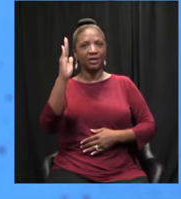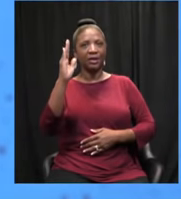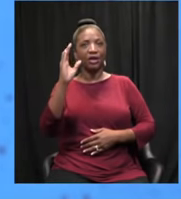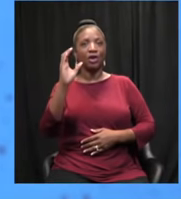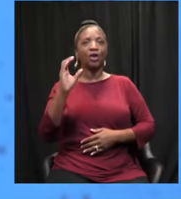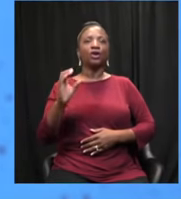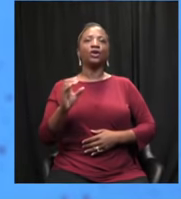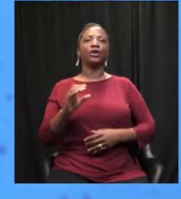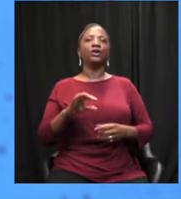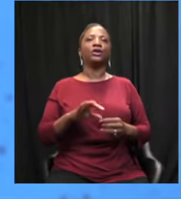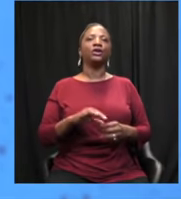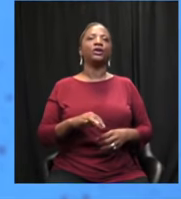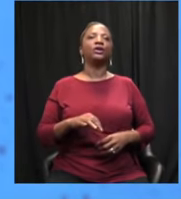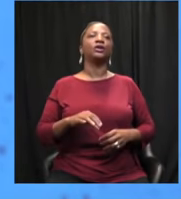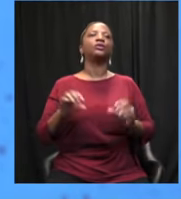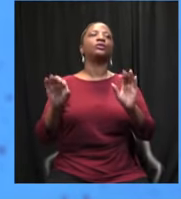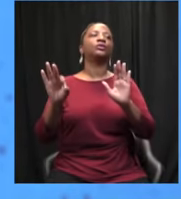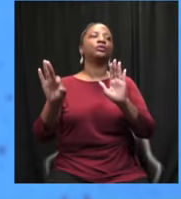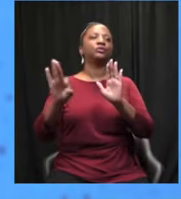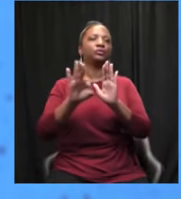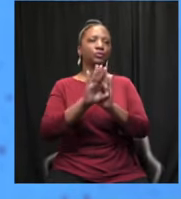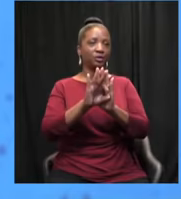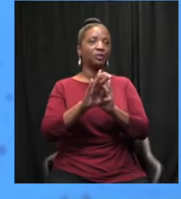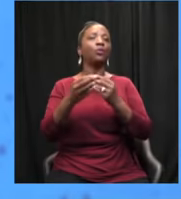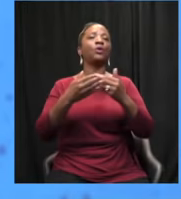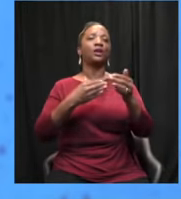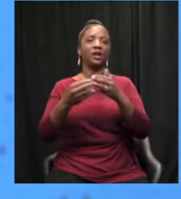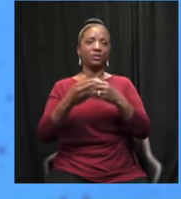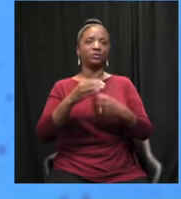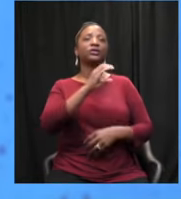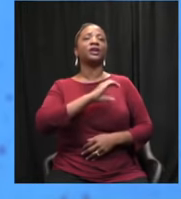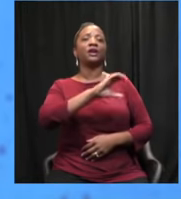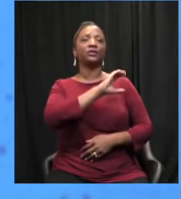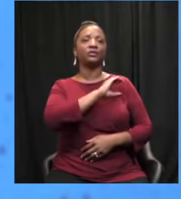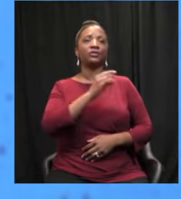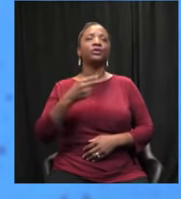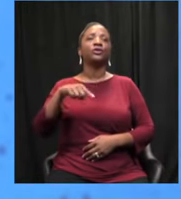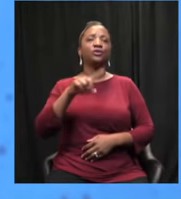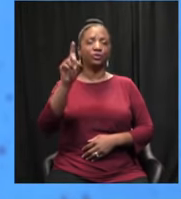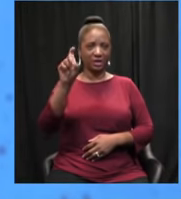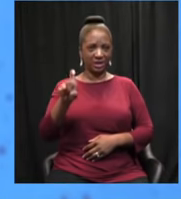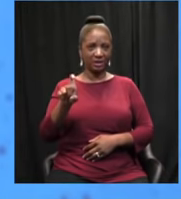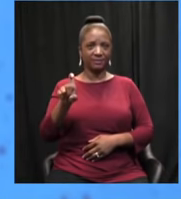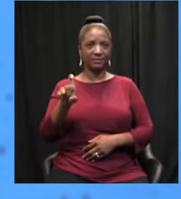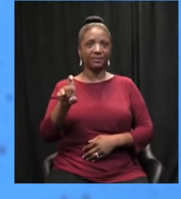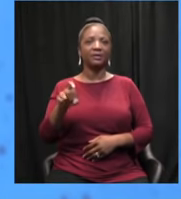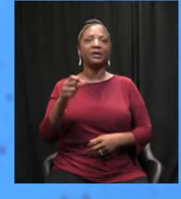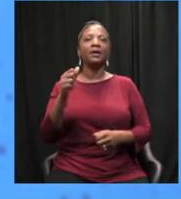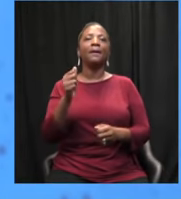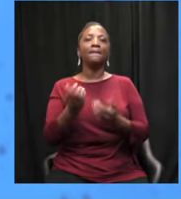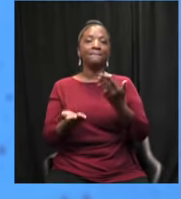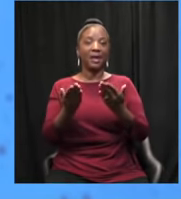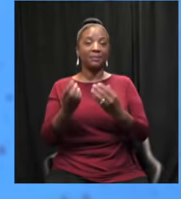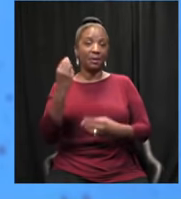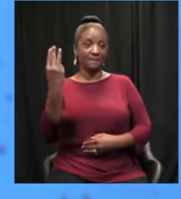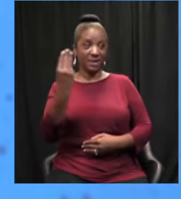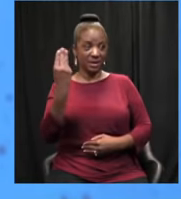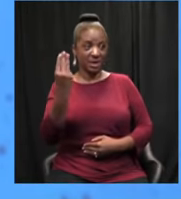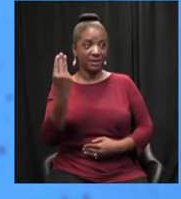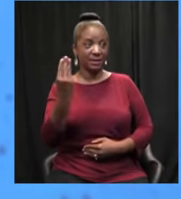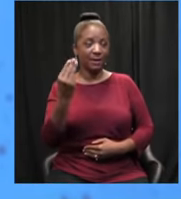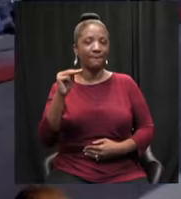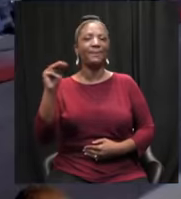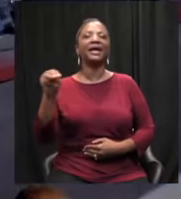the week. On Monday, you might need to be reminded of his love. On Tuesday, you might need to be reminded of his power.